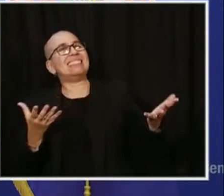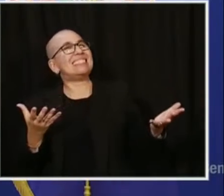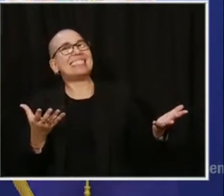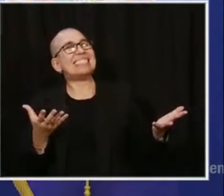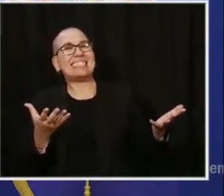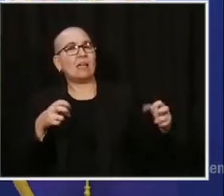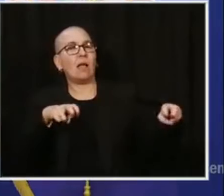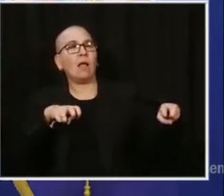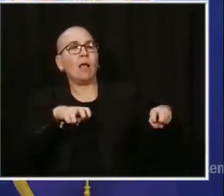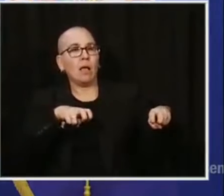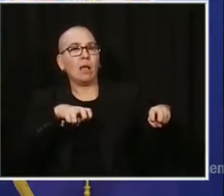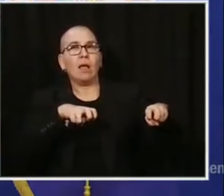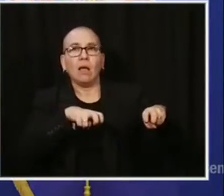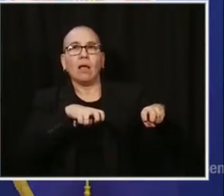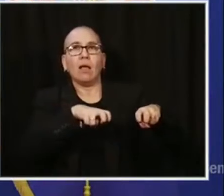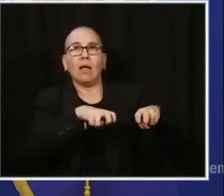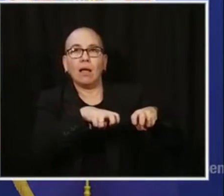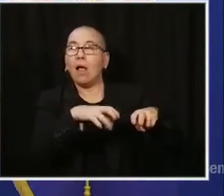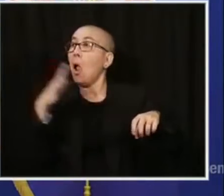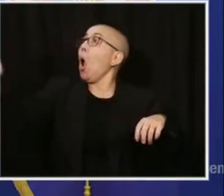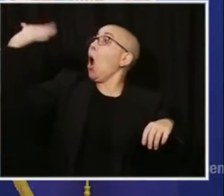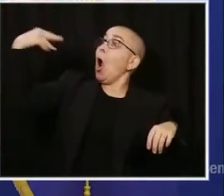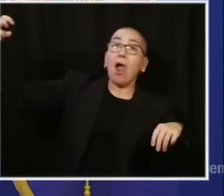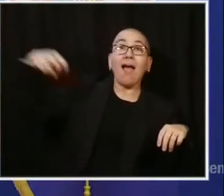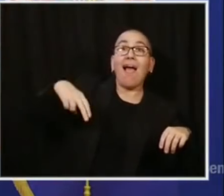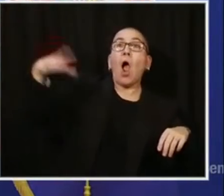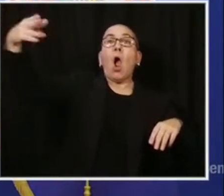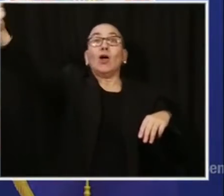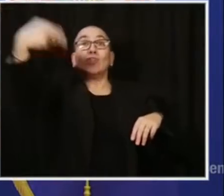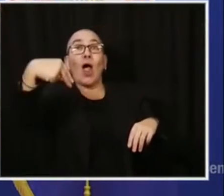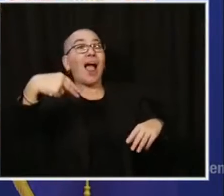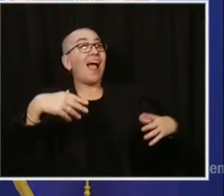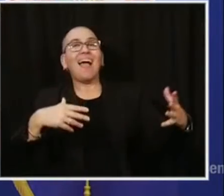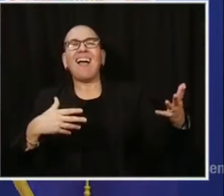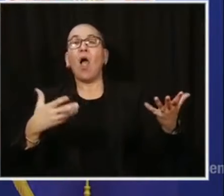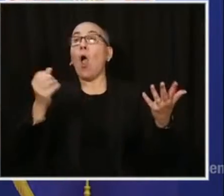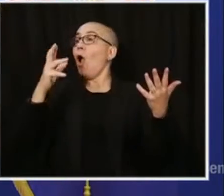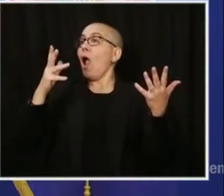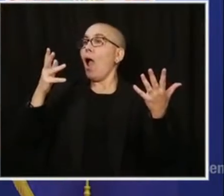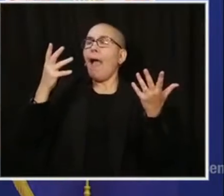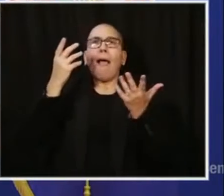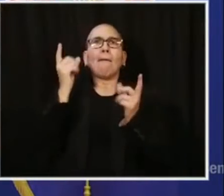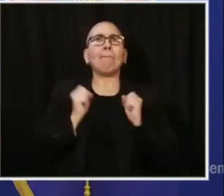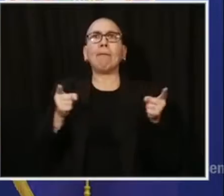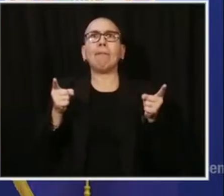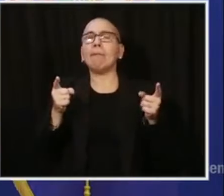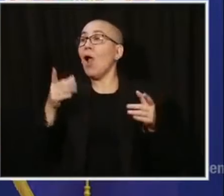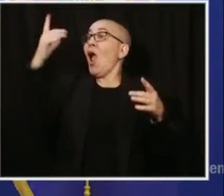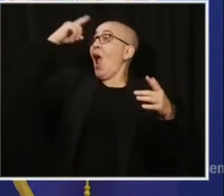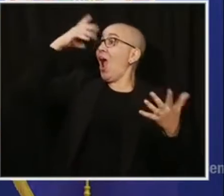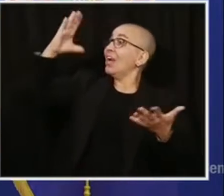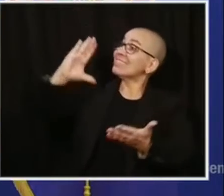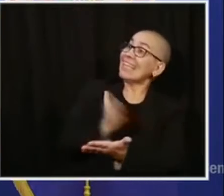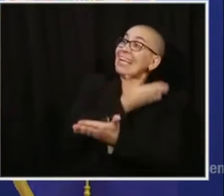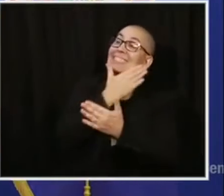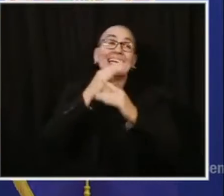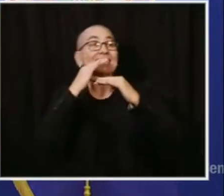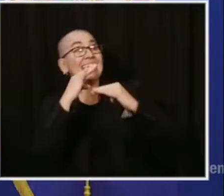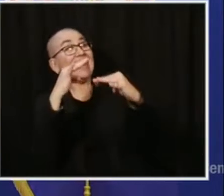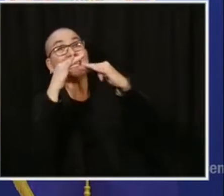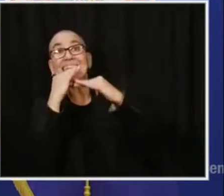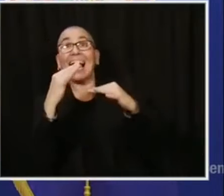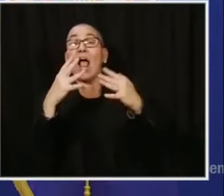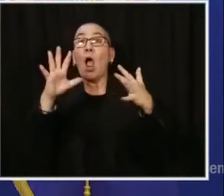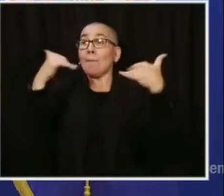settings, the louder you speak, if you're singing, if you're playing darts, standing next to someone in a crowded bar and you're yelling back and